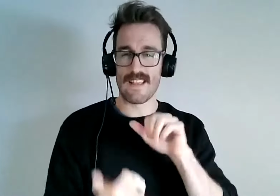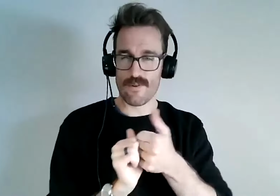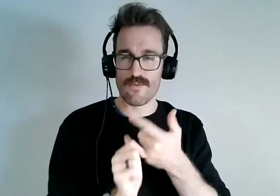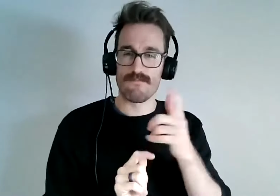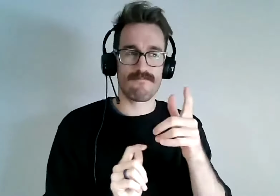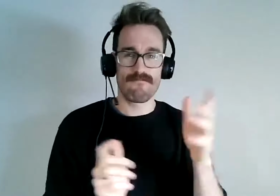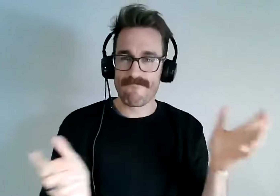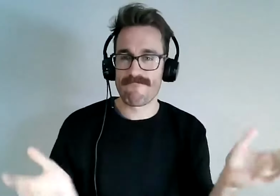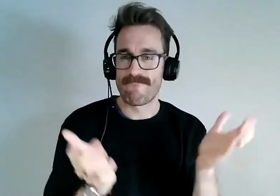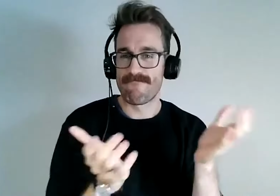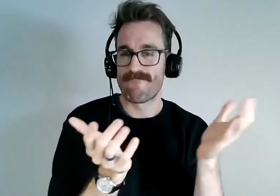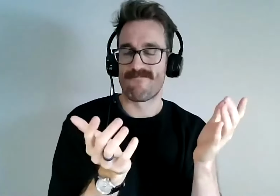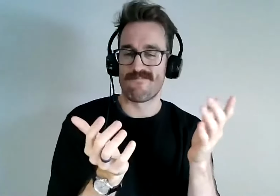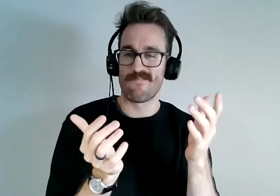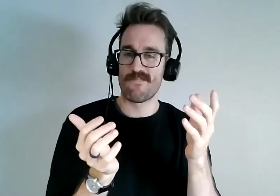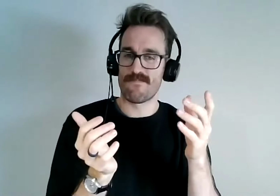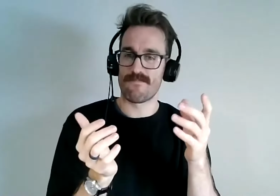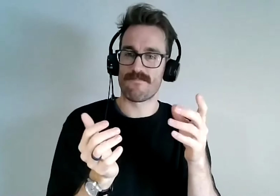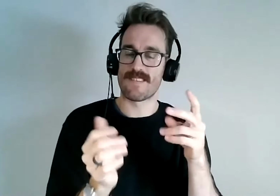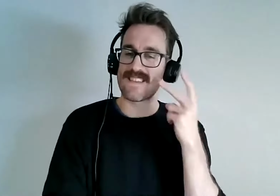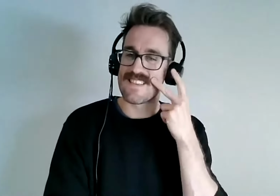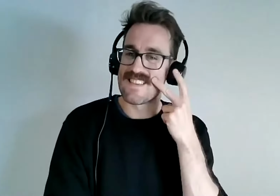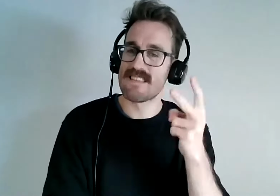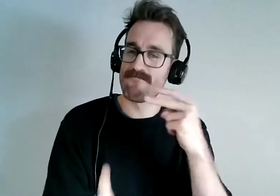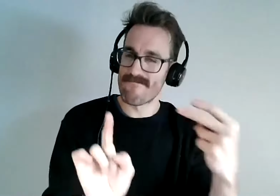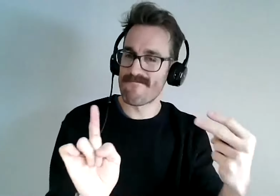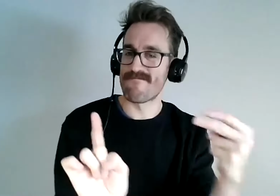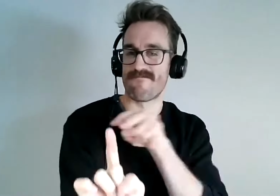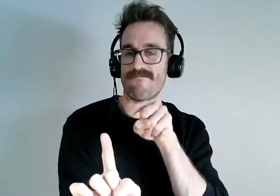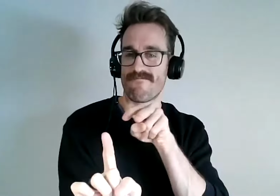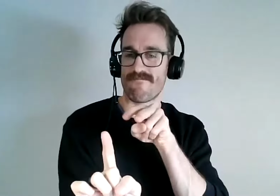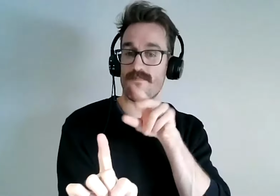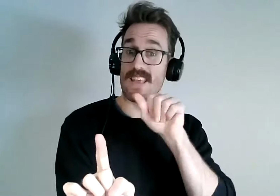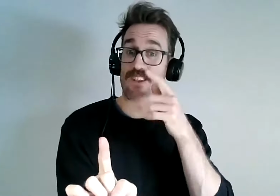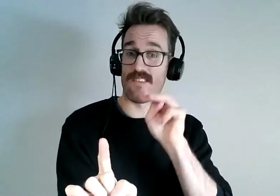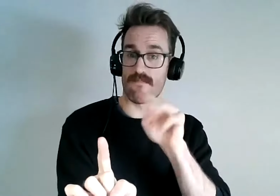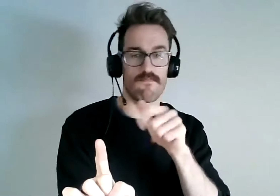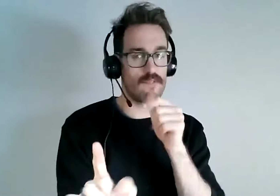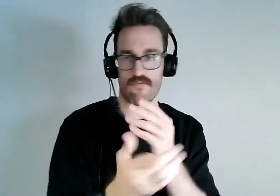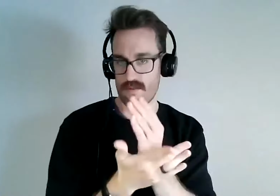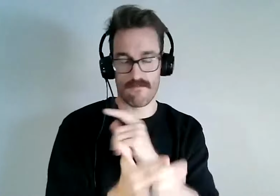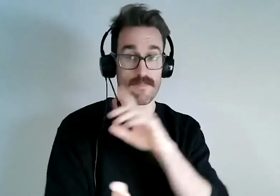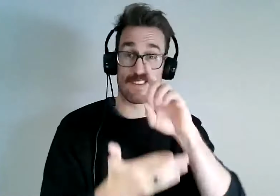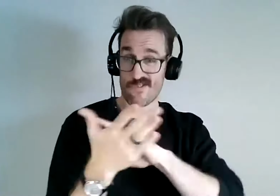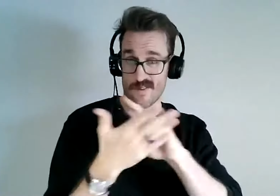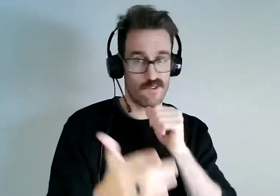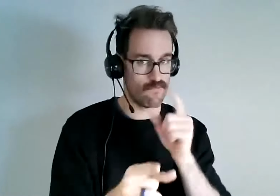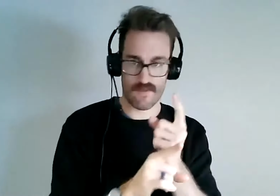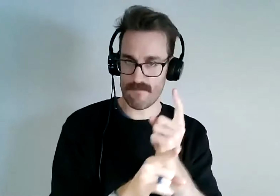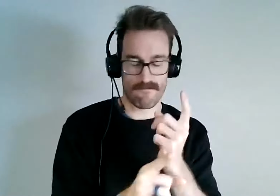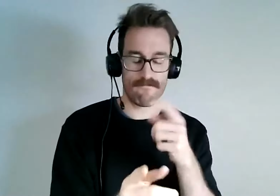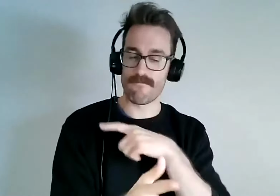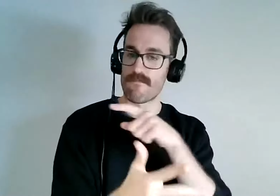us closer to seeing the lens that, ageism is not right, discrimination is not right at any